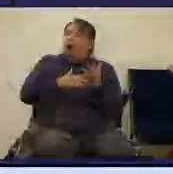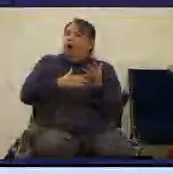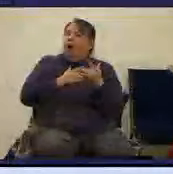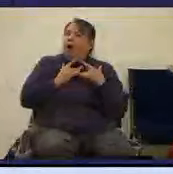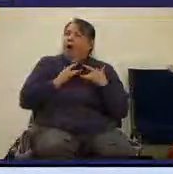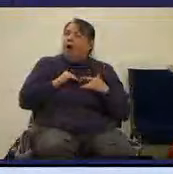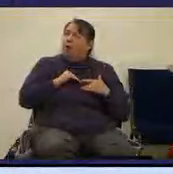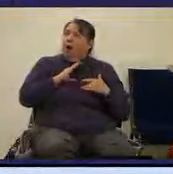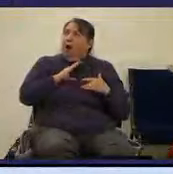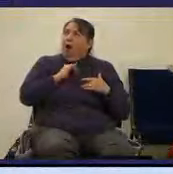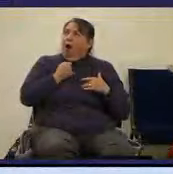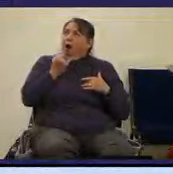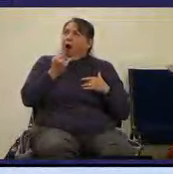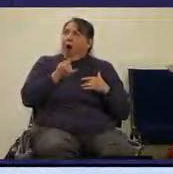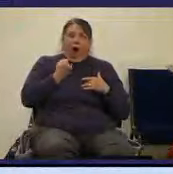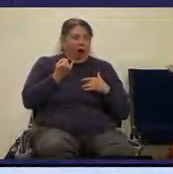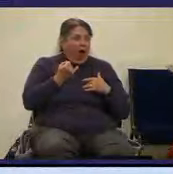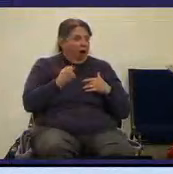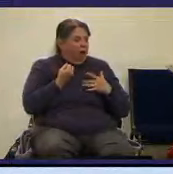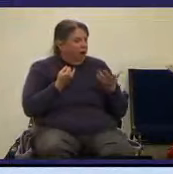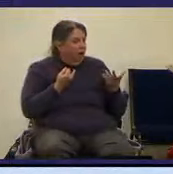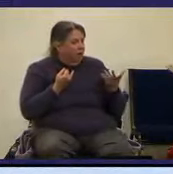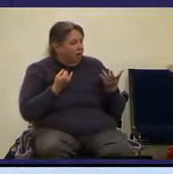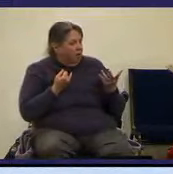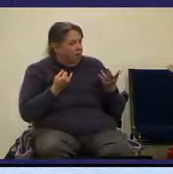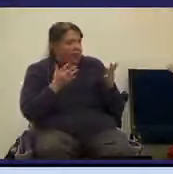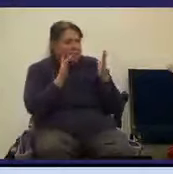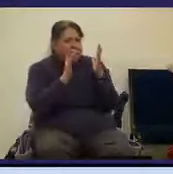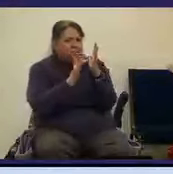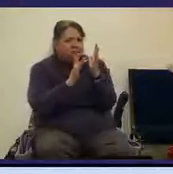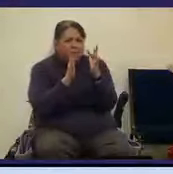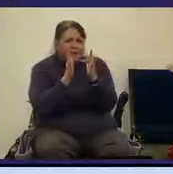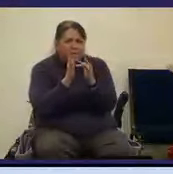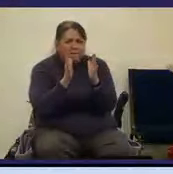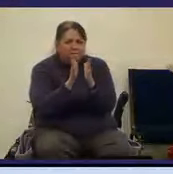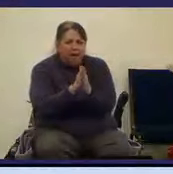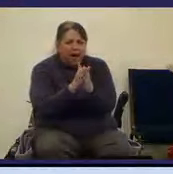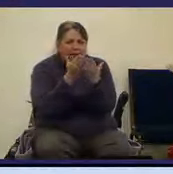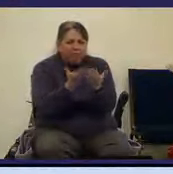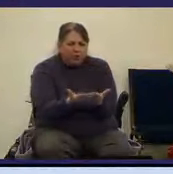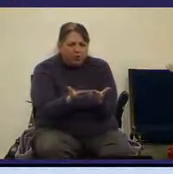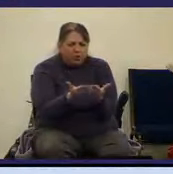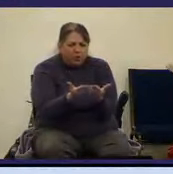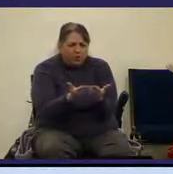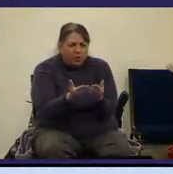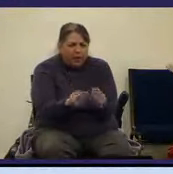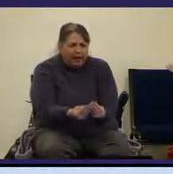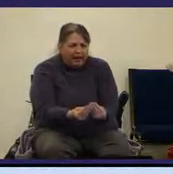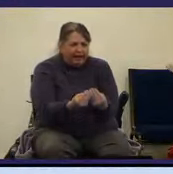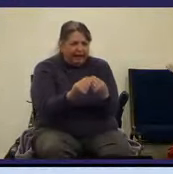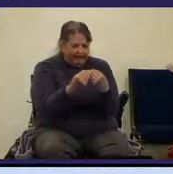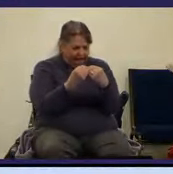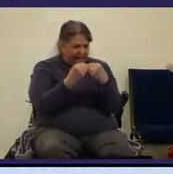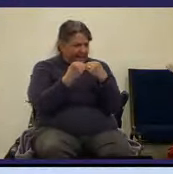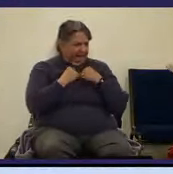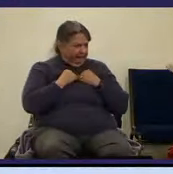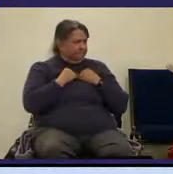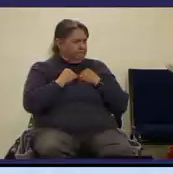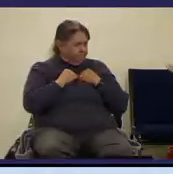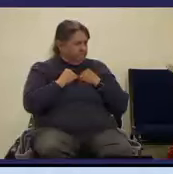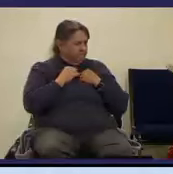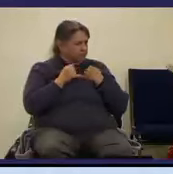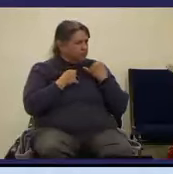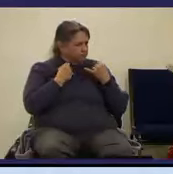Jeremiah the prophet says, there's something about God's word. You've heard it preached before, and you'll probably hear it preached as long as I'm here as